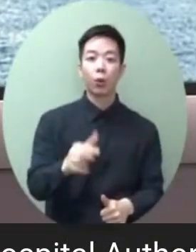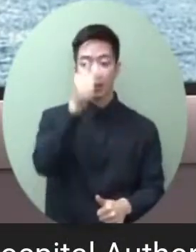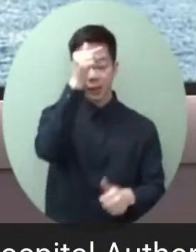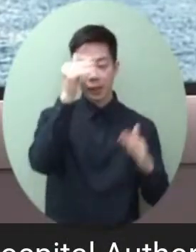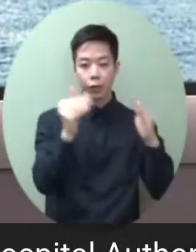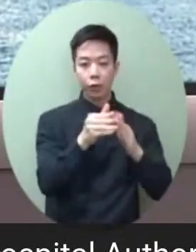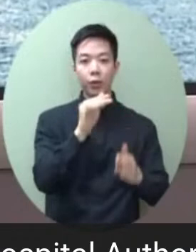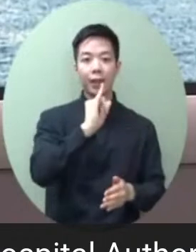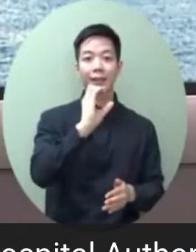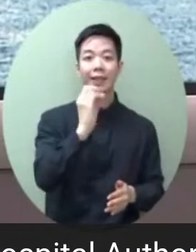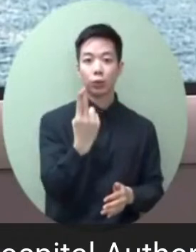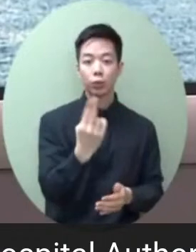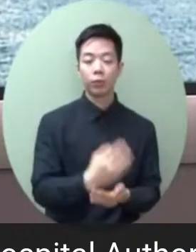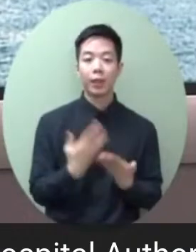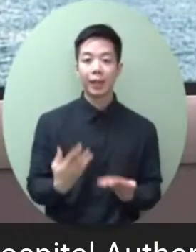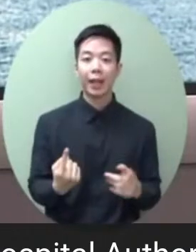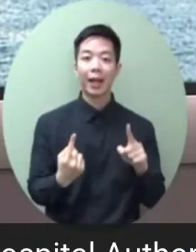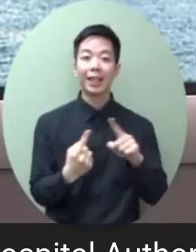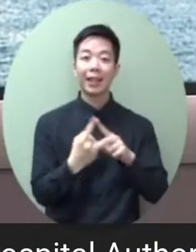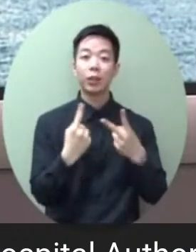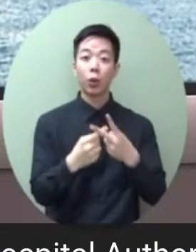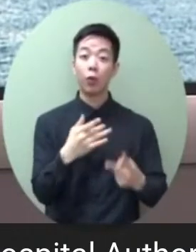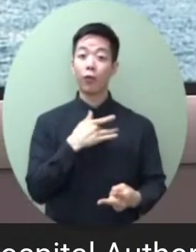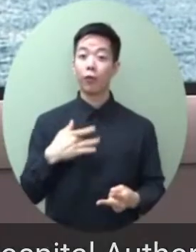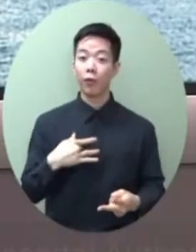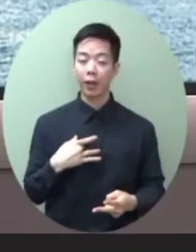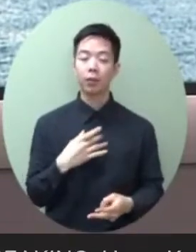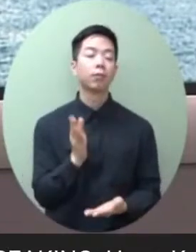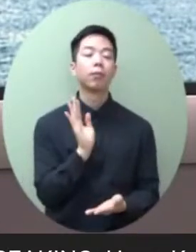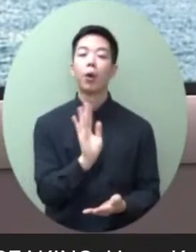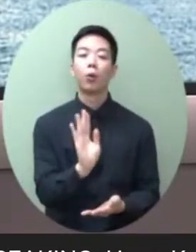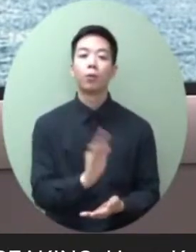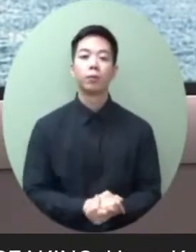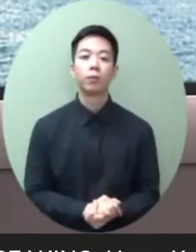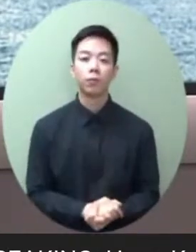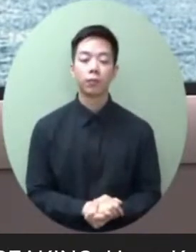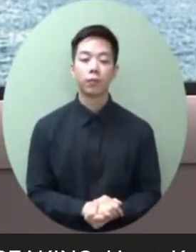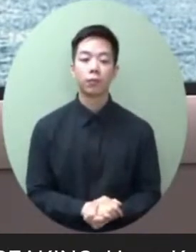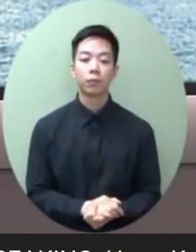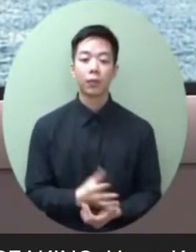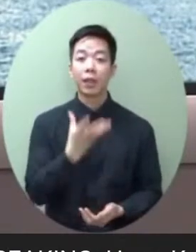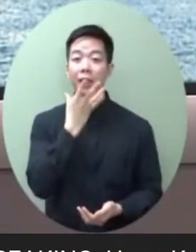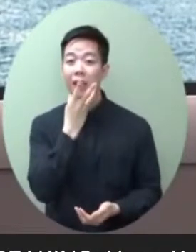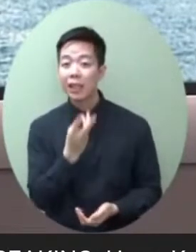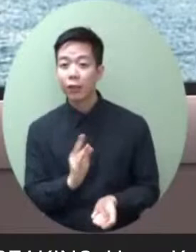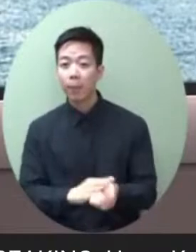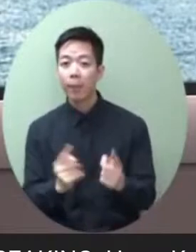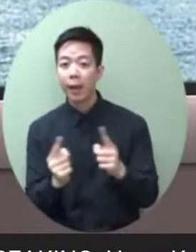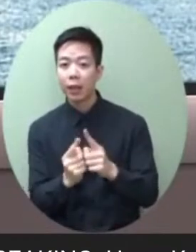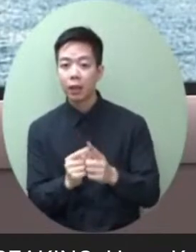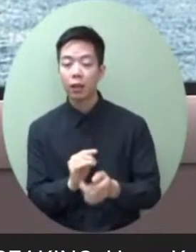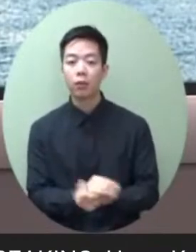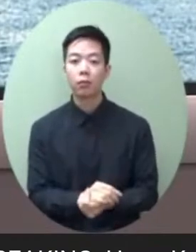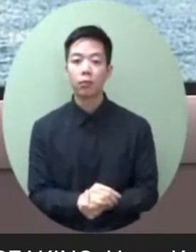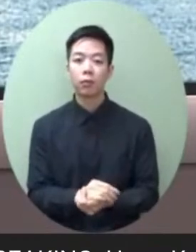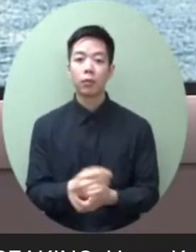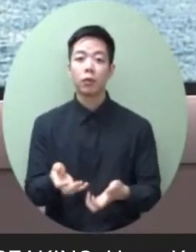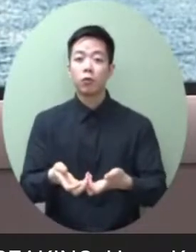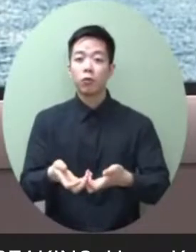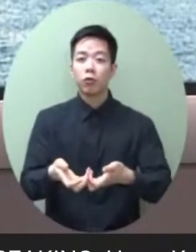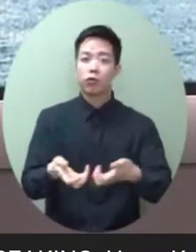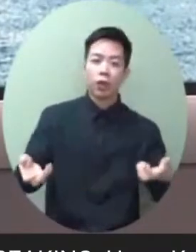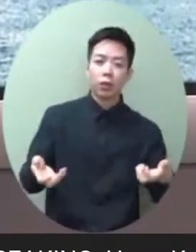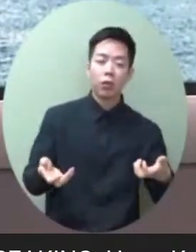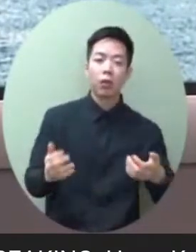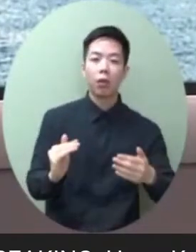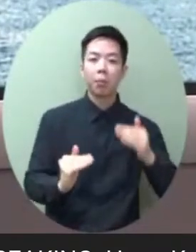ICU. Right now, she is not using any artificial lung. And for pediatric patients, we have